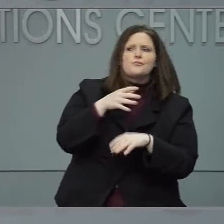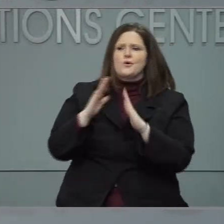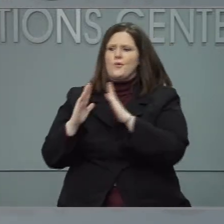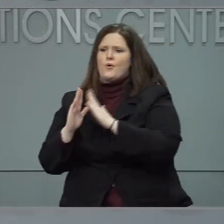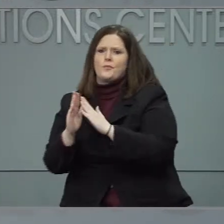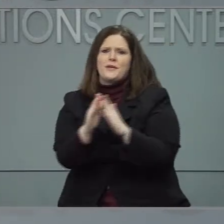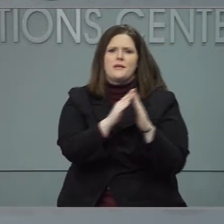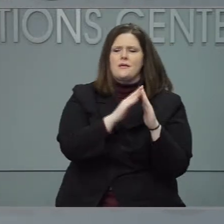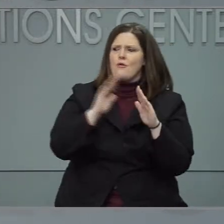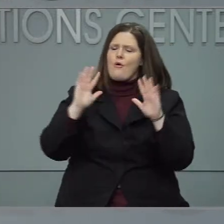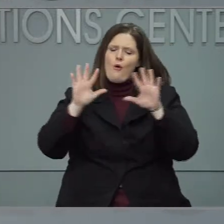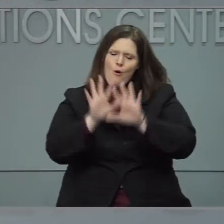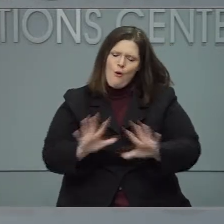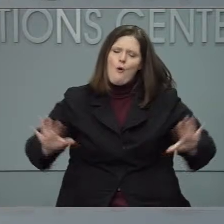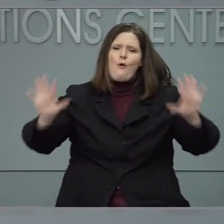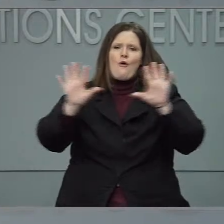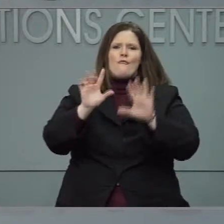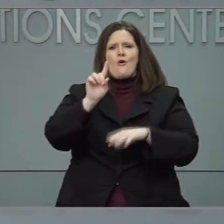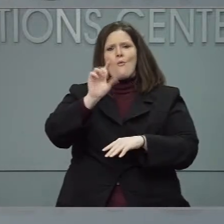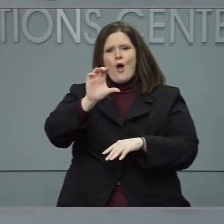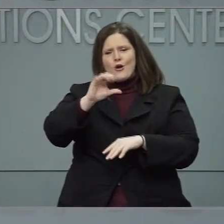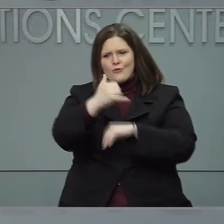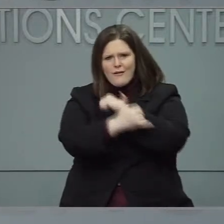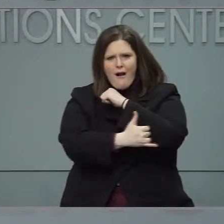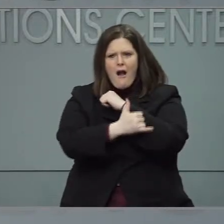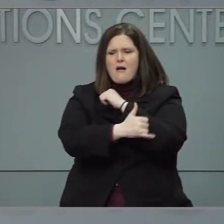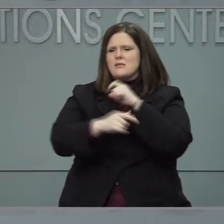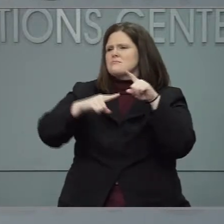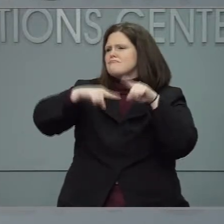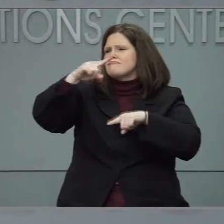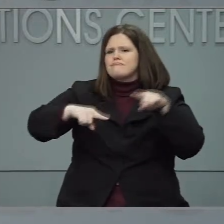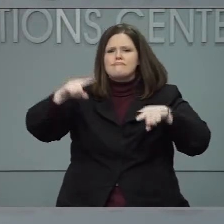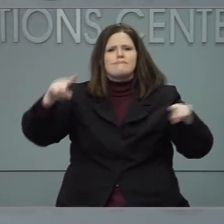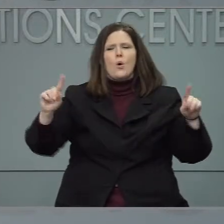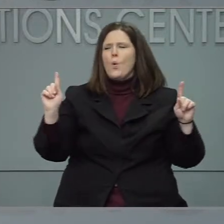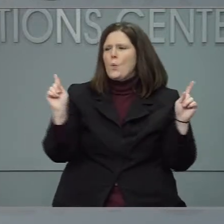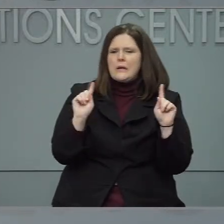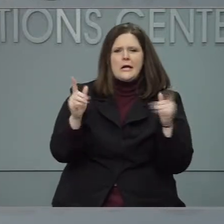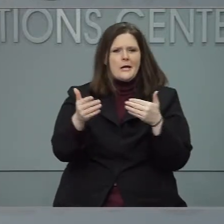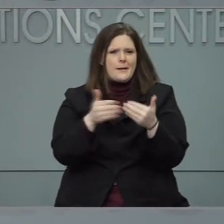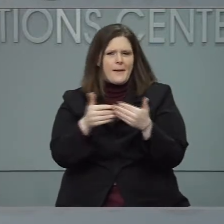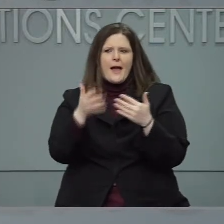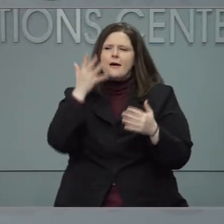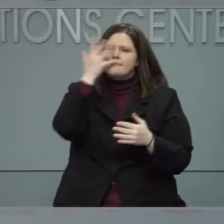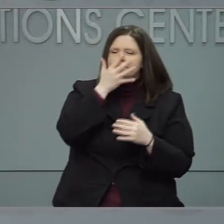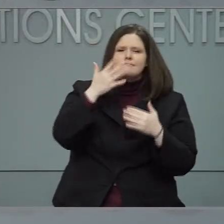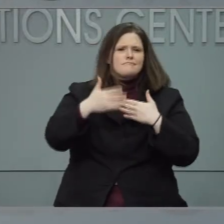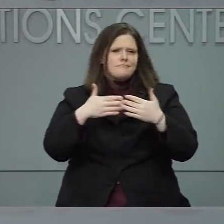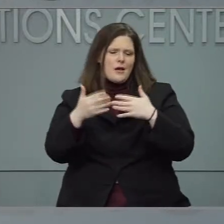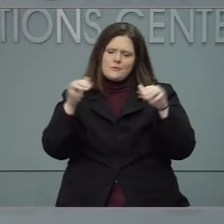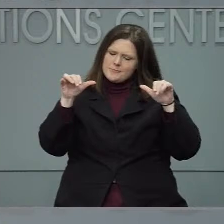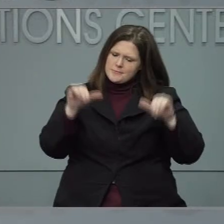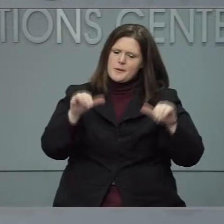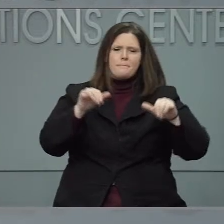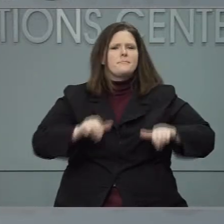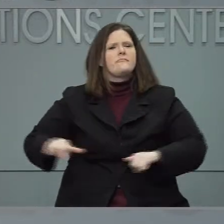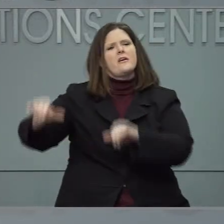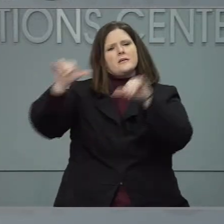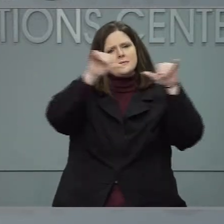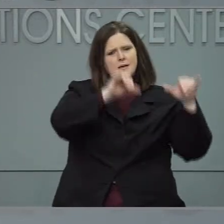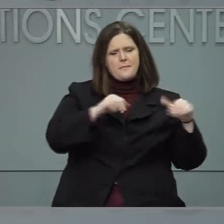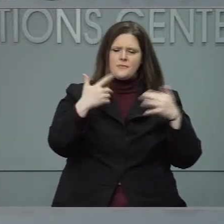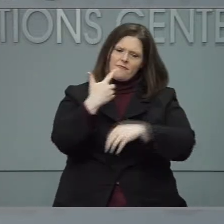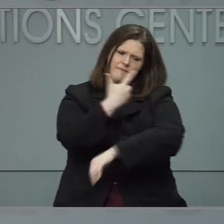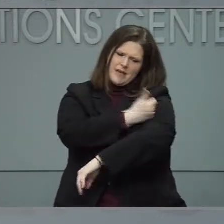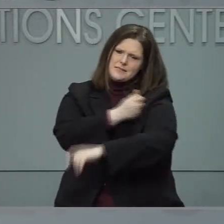all parts, all people. We want to make sure that North Carolina gets vaccinated as quickly and as fairly as